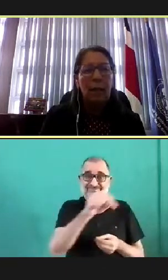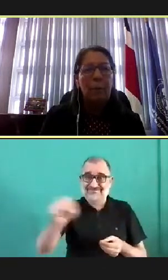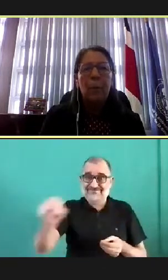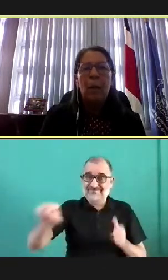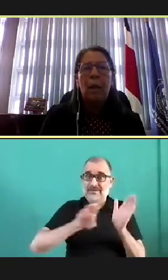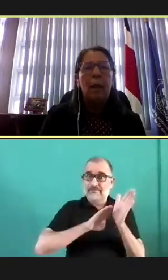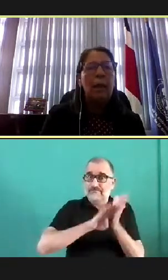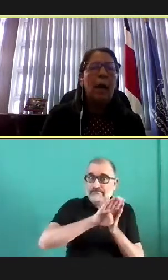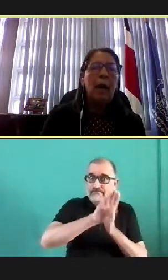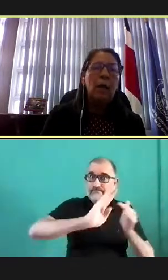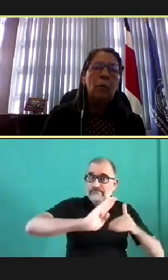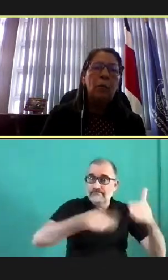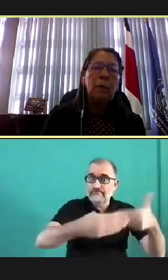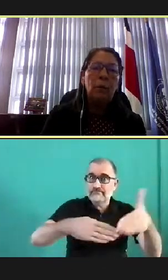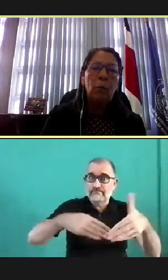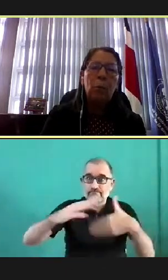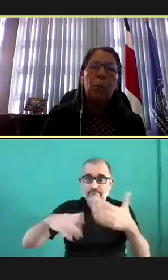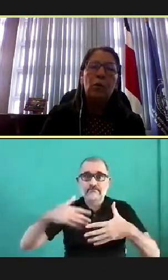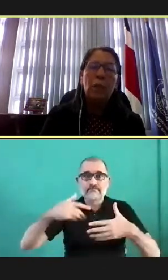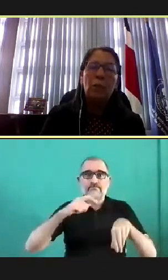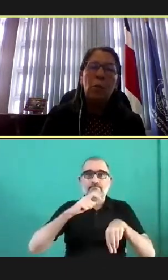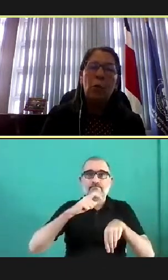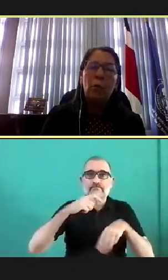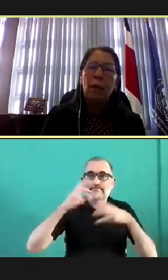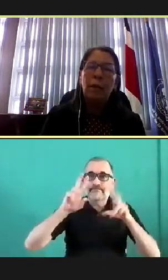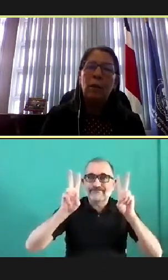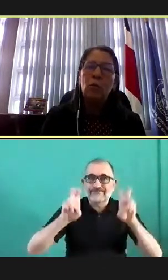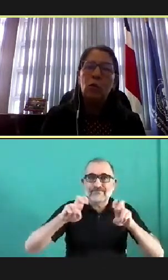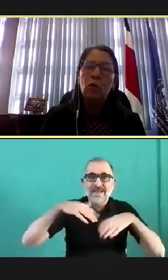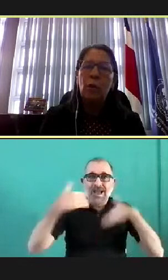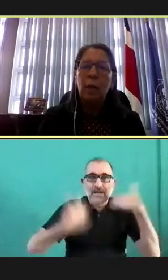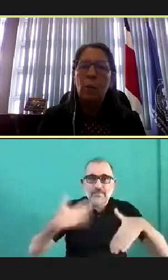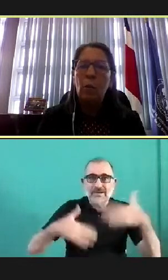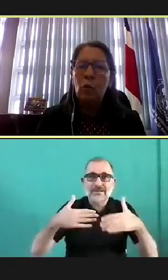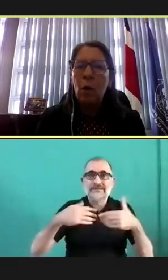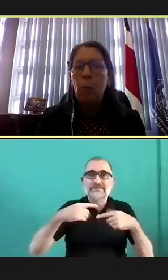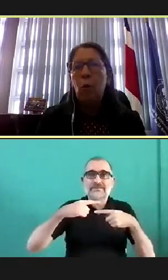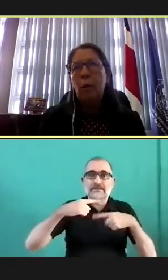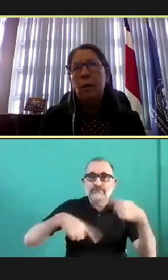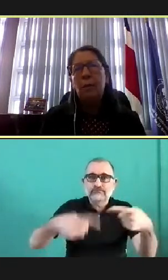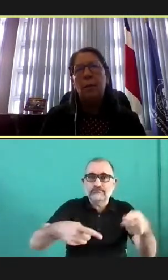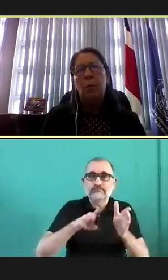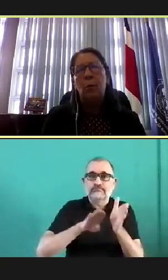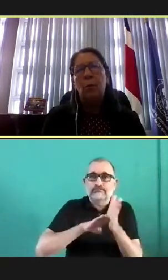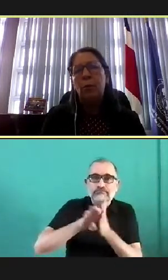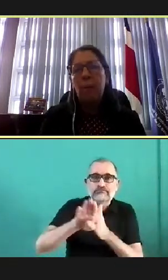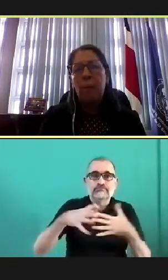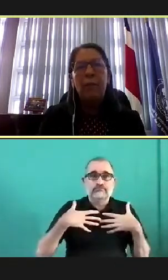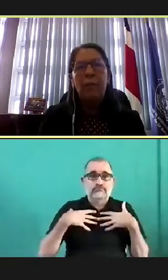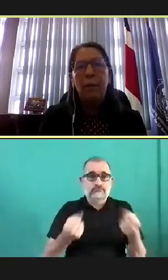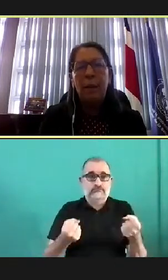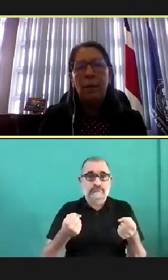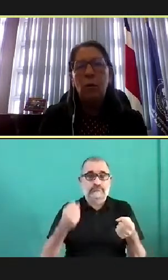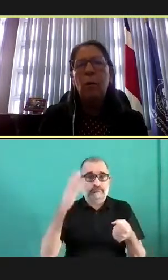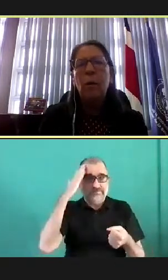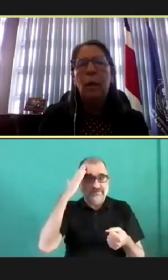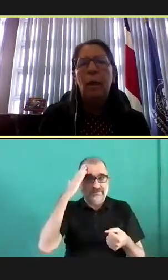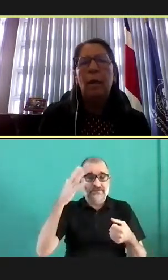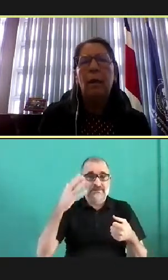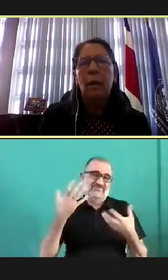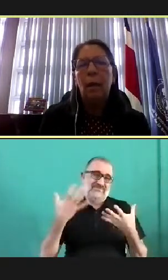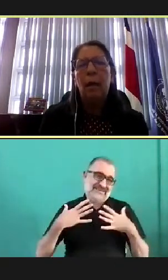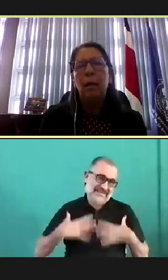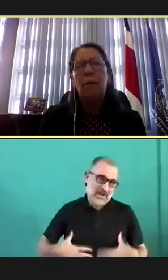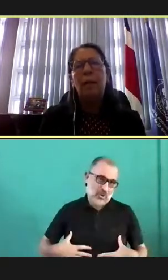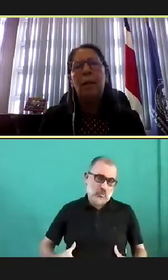problems also generate more mental health issues, especially some of the environmental problems, such as disasters,